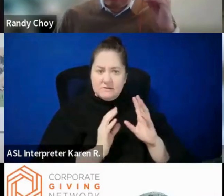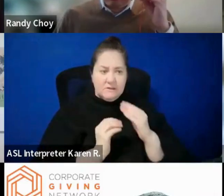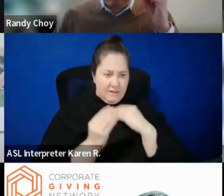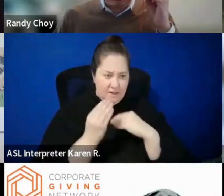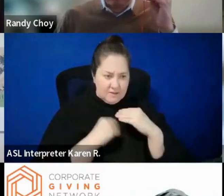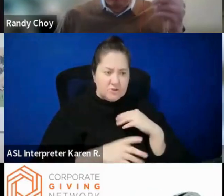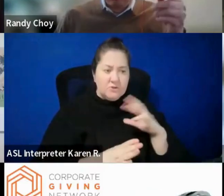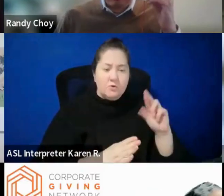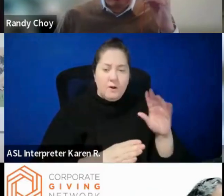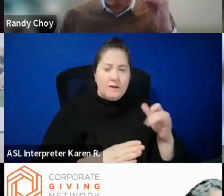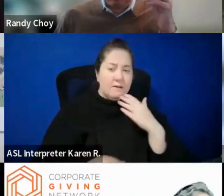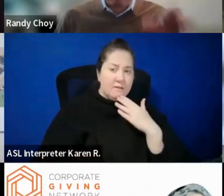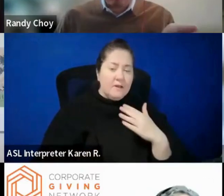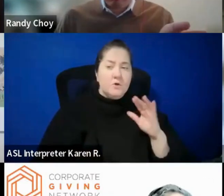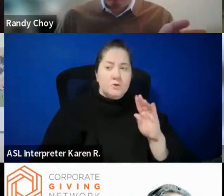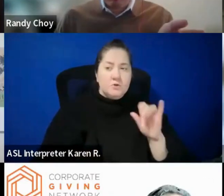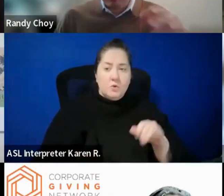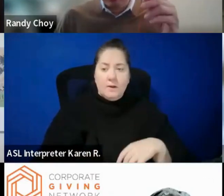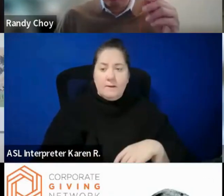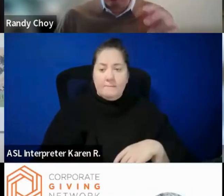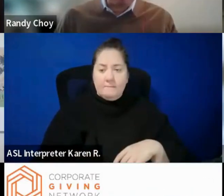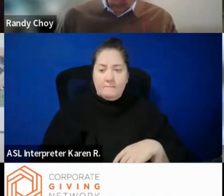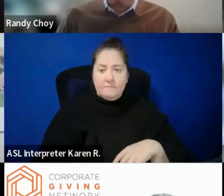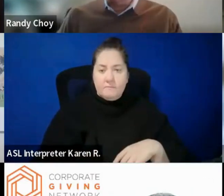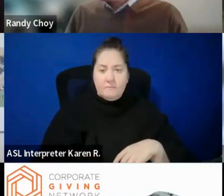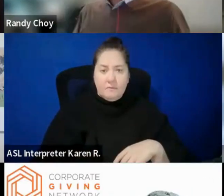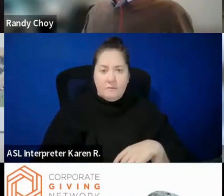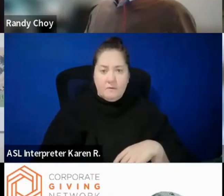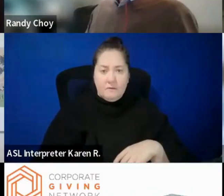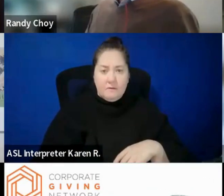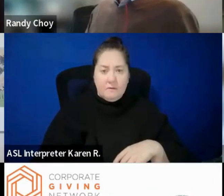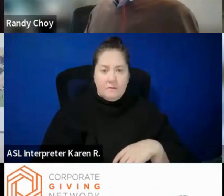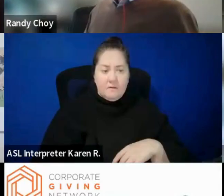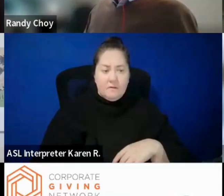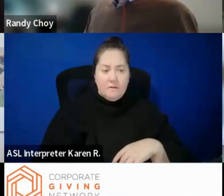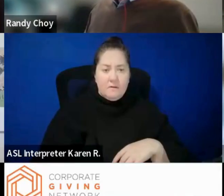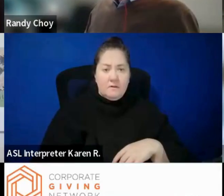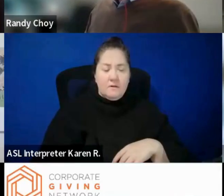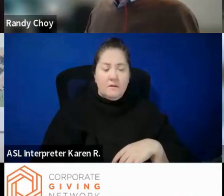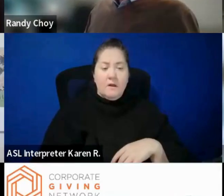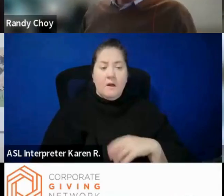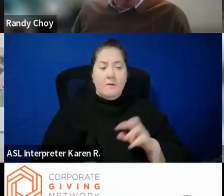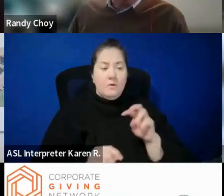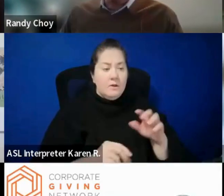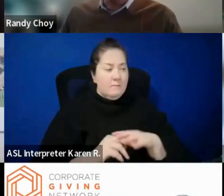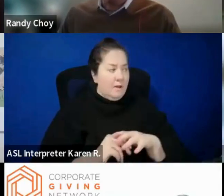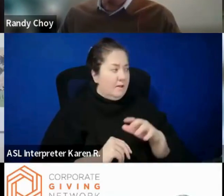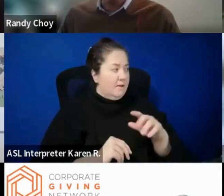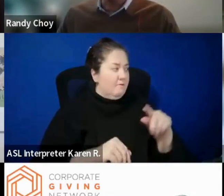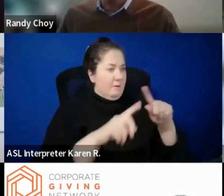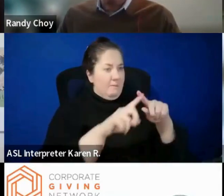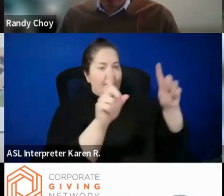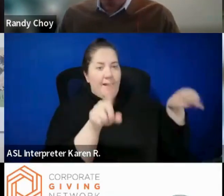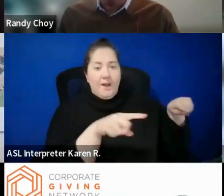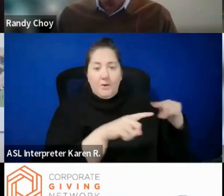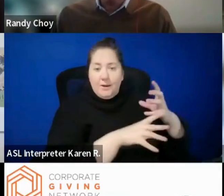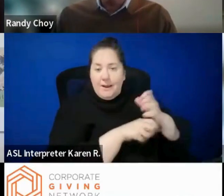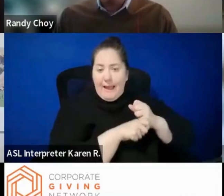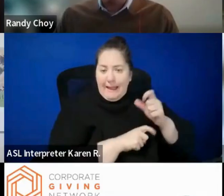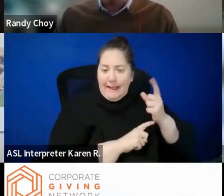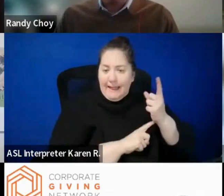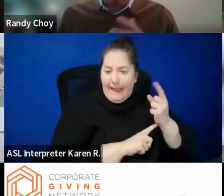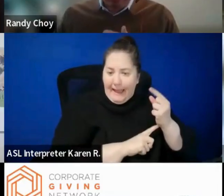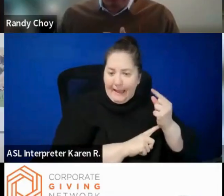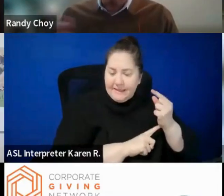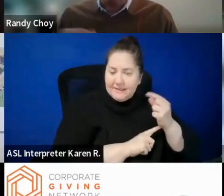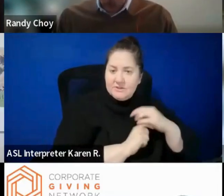Right. And thank you, Joy. And just to follow up on that, I was turning and I right, and I'm looking at the plaque that we received last year